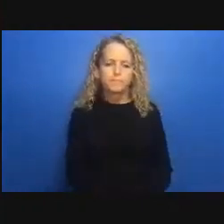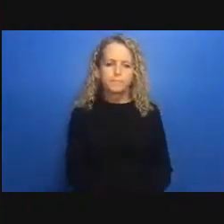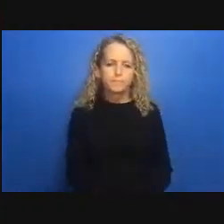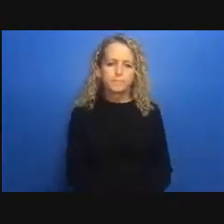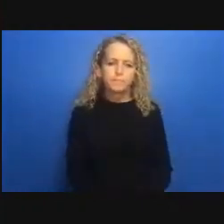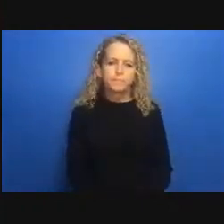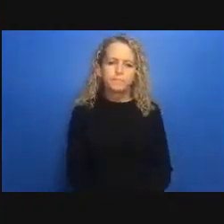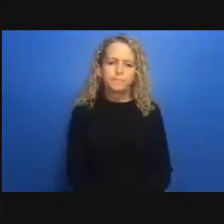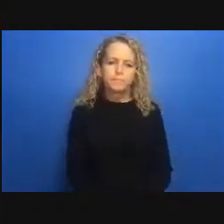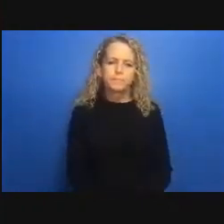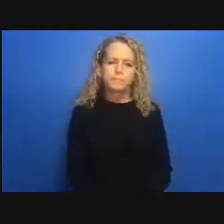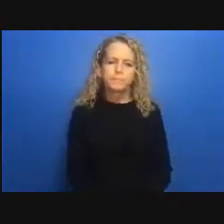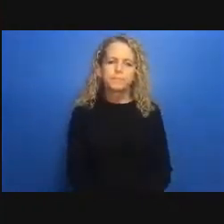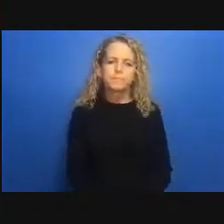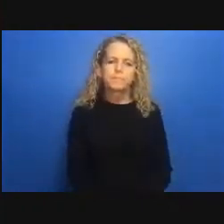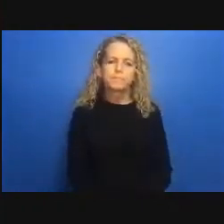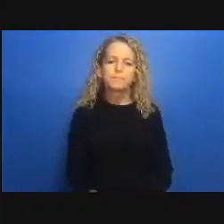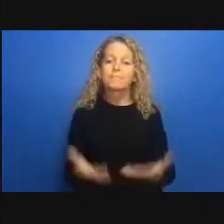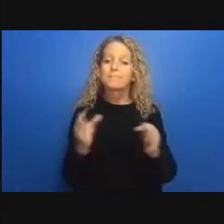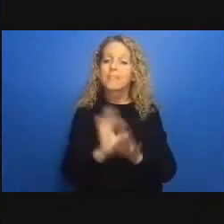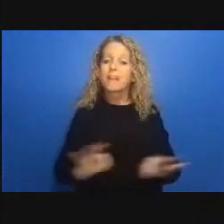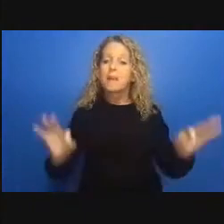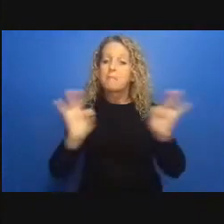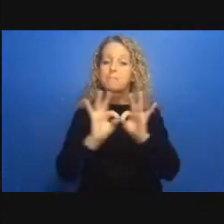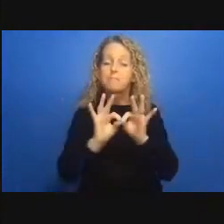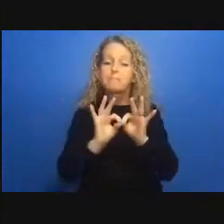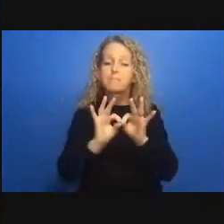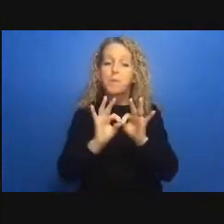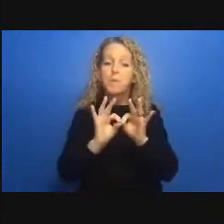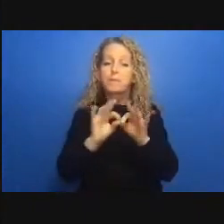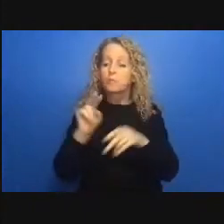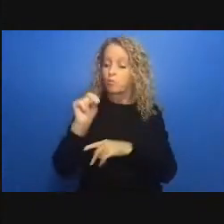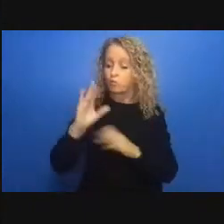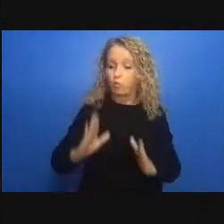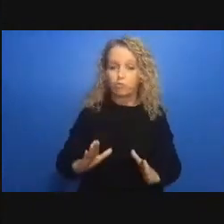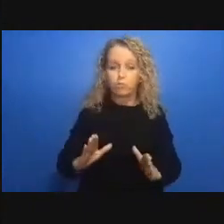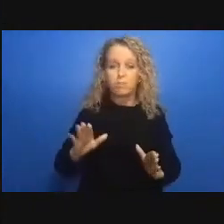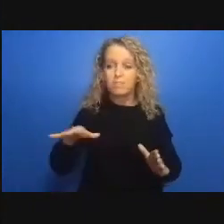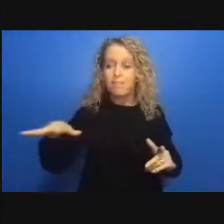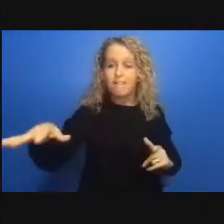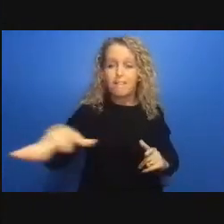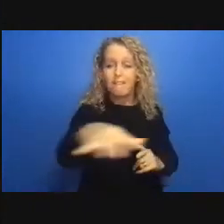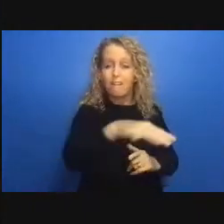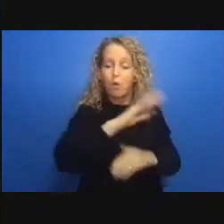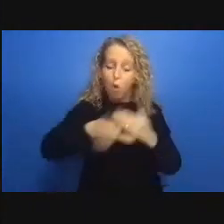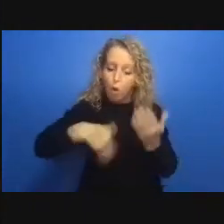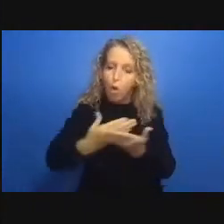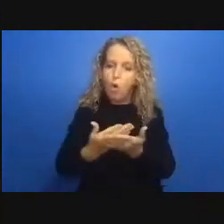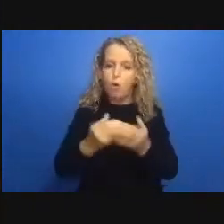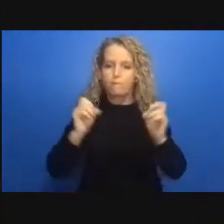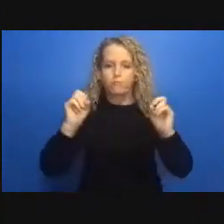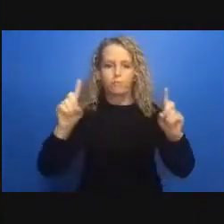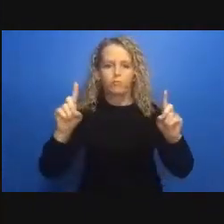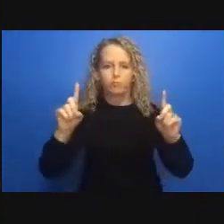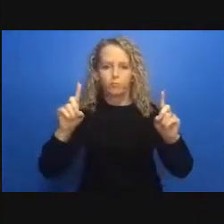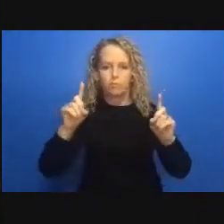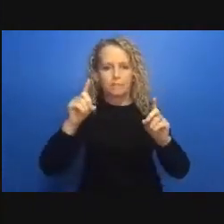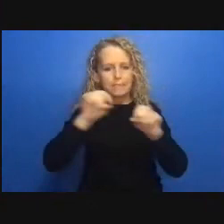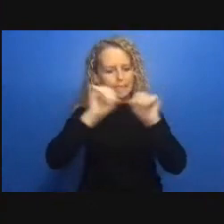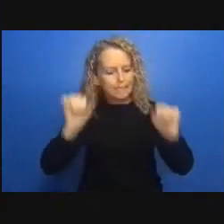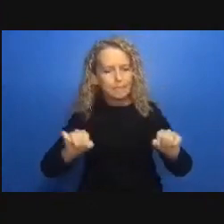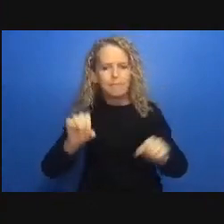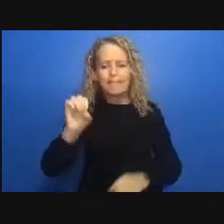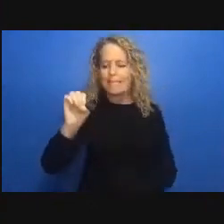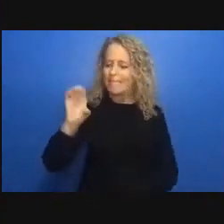Nova Scotians to acquire digital skills across all elements of the education ecosystem. So what do I mean by